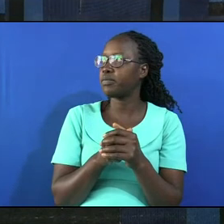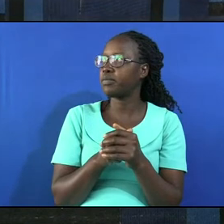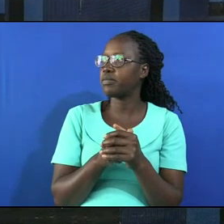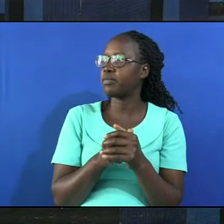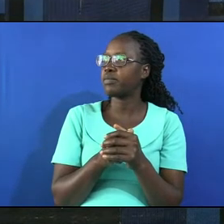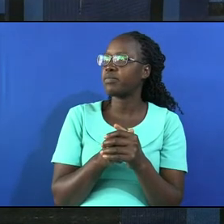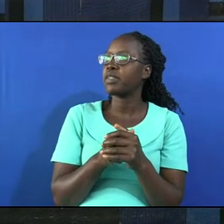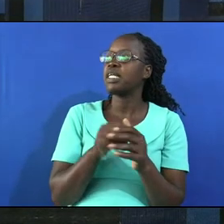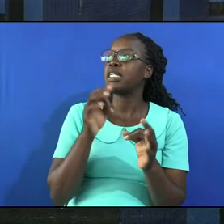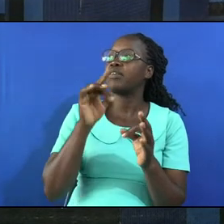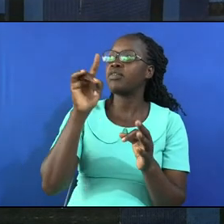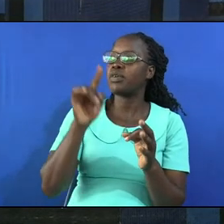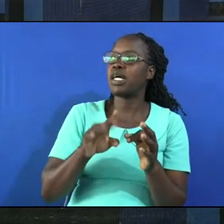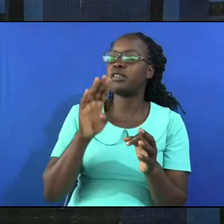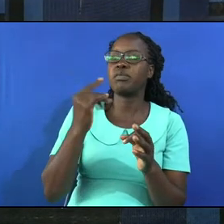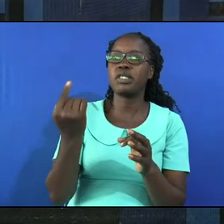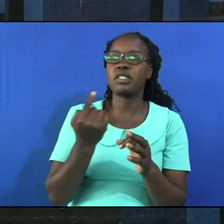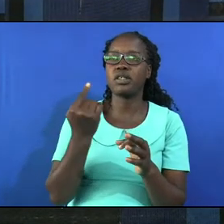What is the message today?